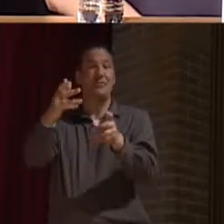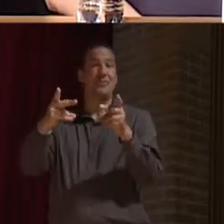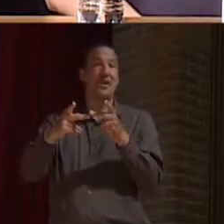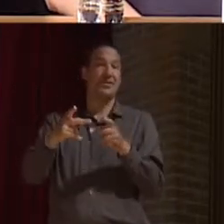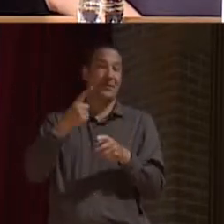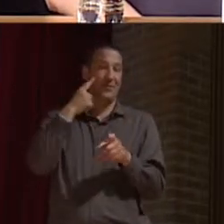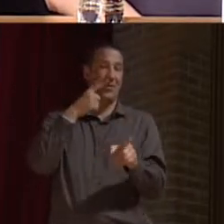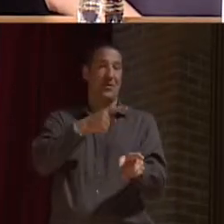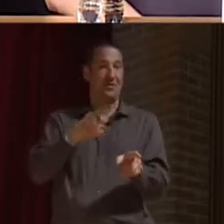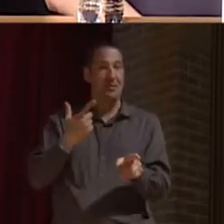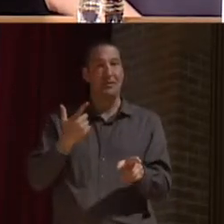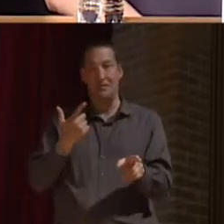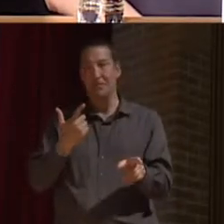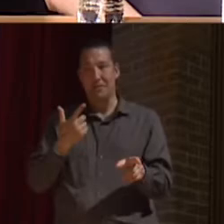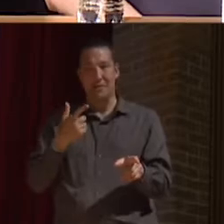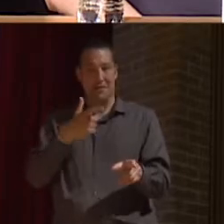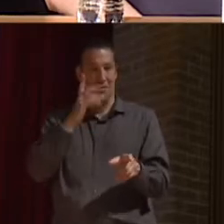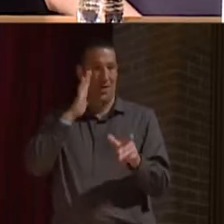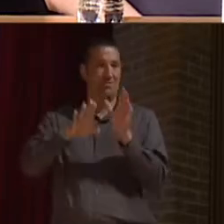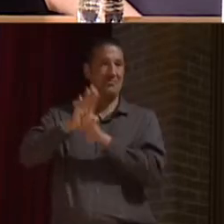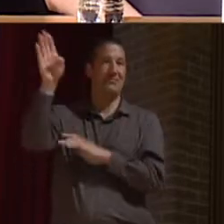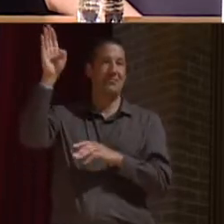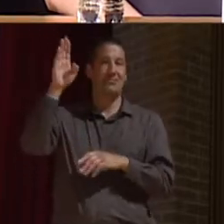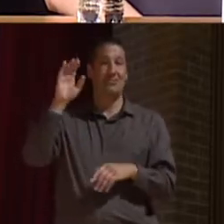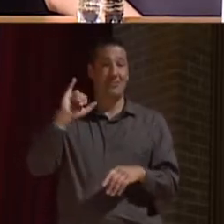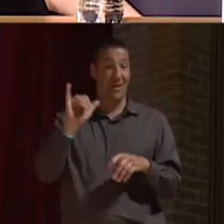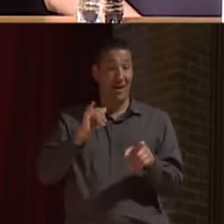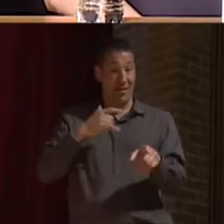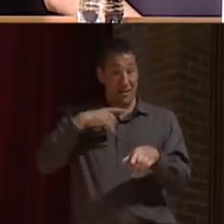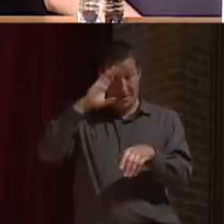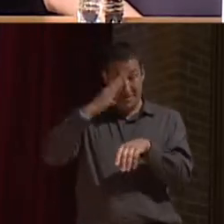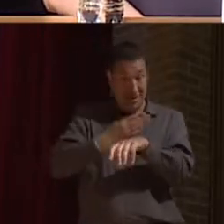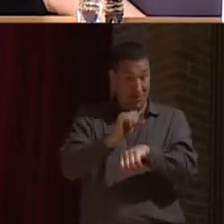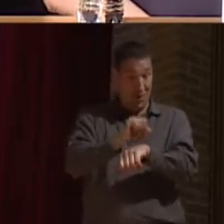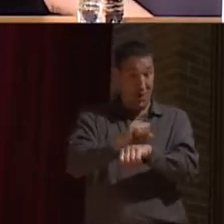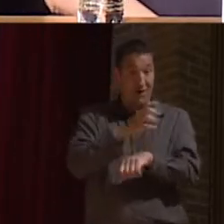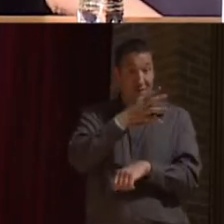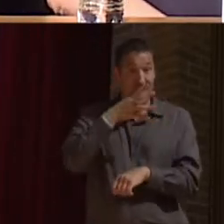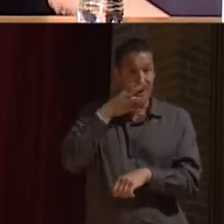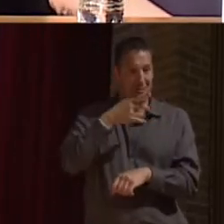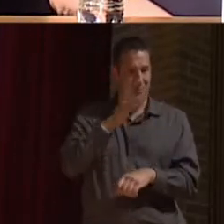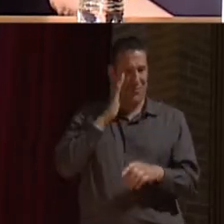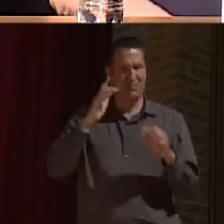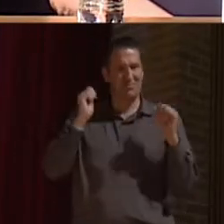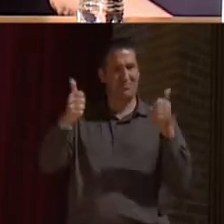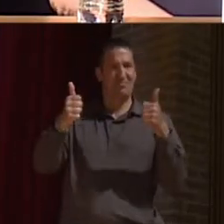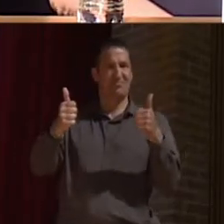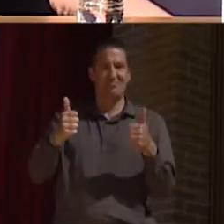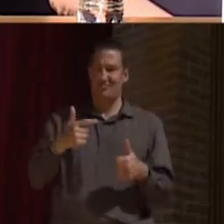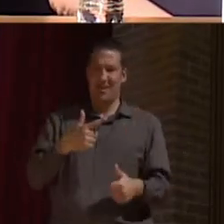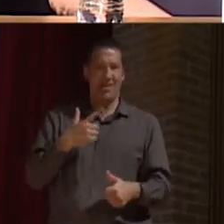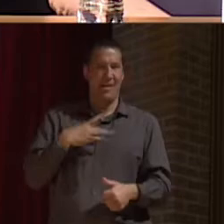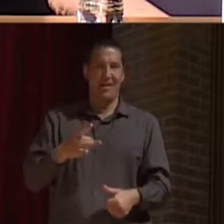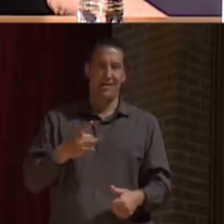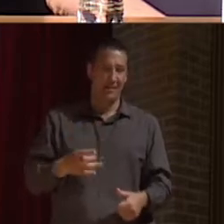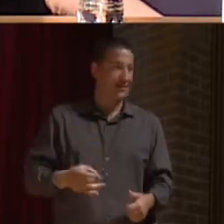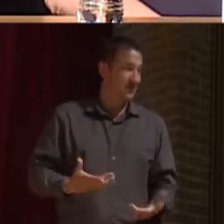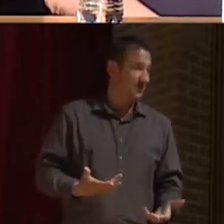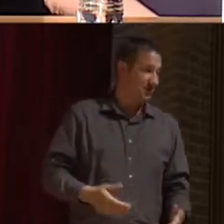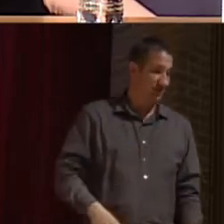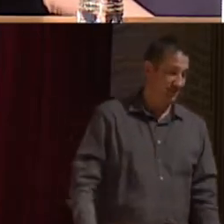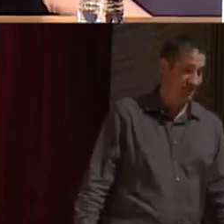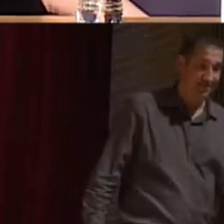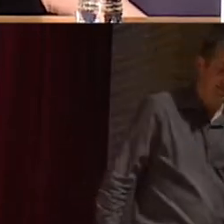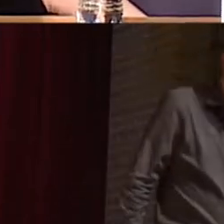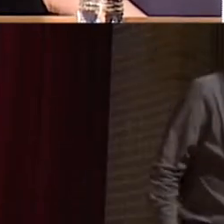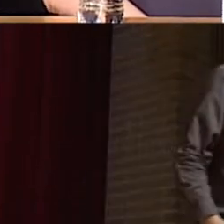then I know that if he had an opportunity at a farm or something, he would do great. Like he would love every minute of it he was there. So. That's